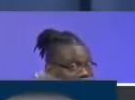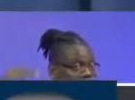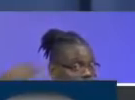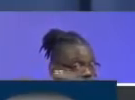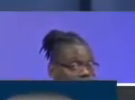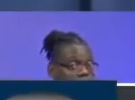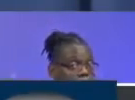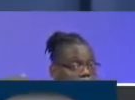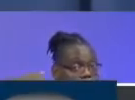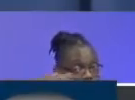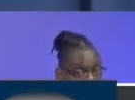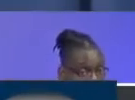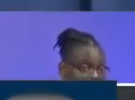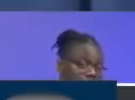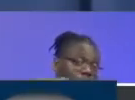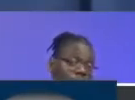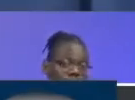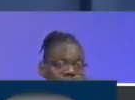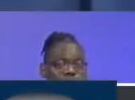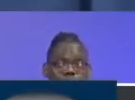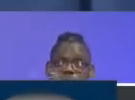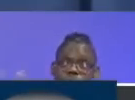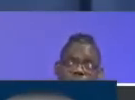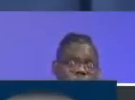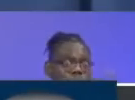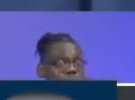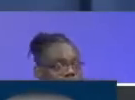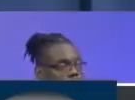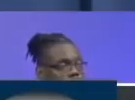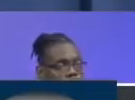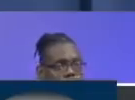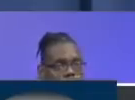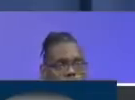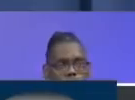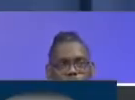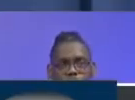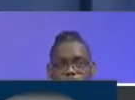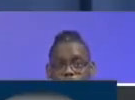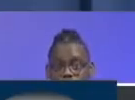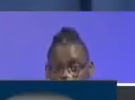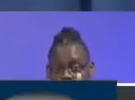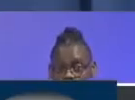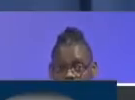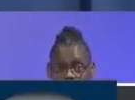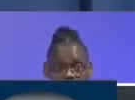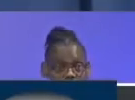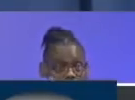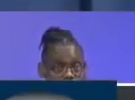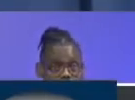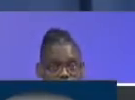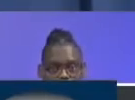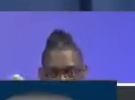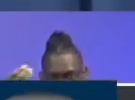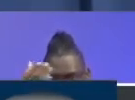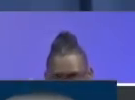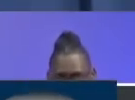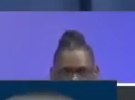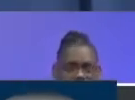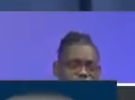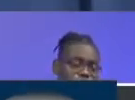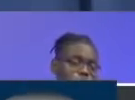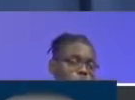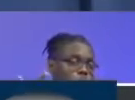Another development coming out of WHO is a new vaccine that has been given emergency